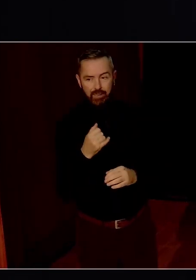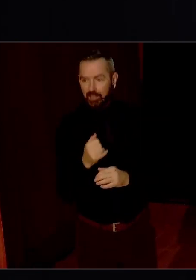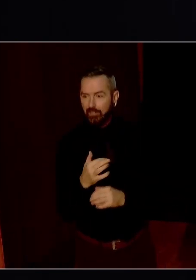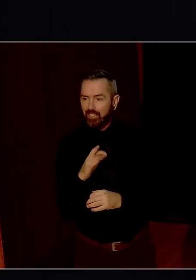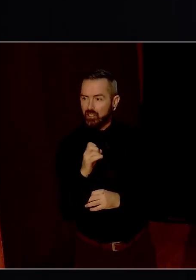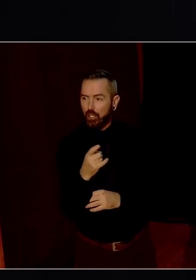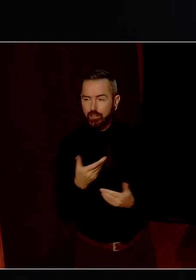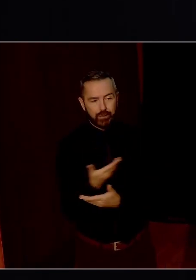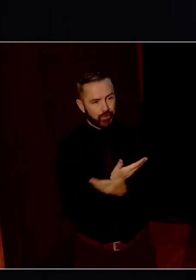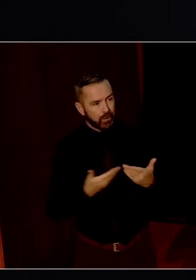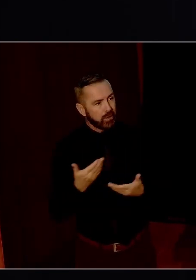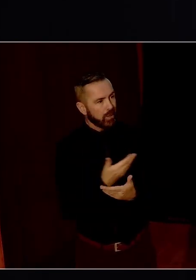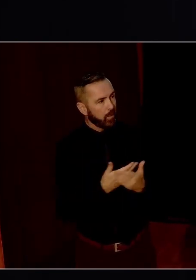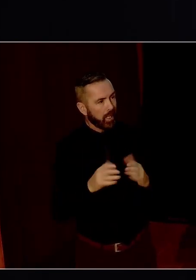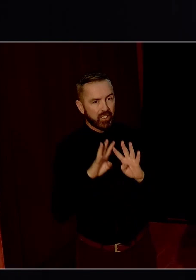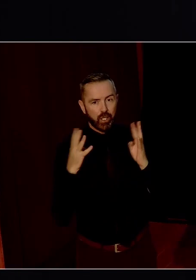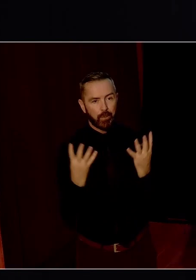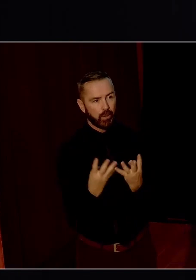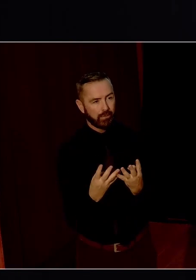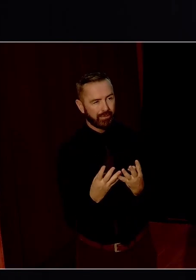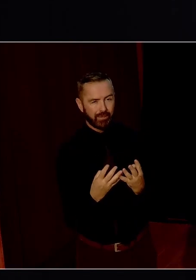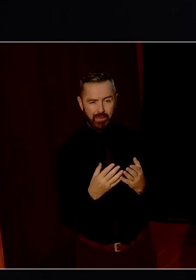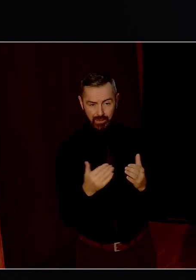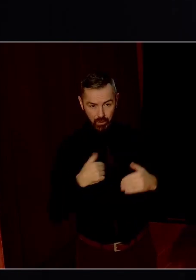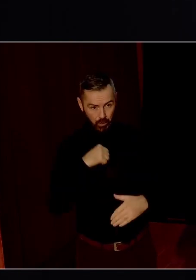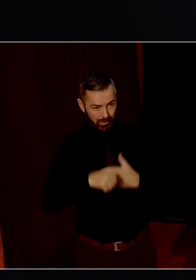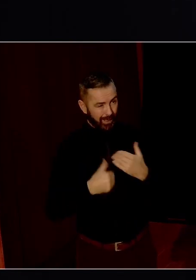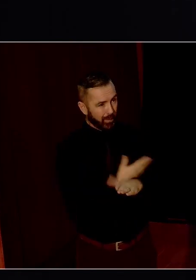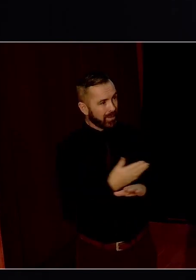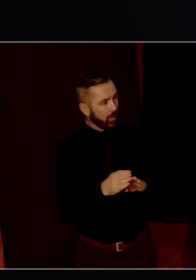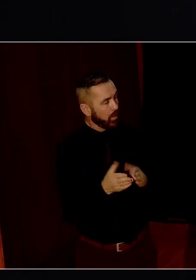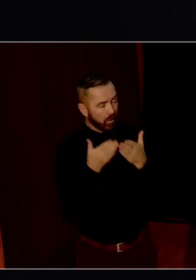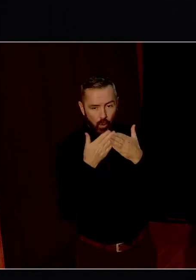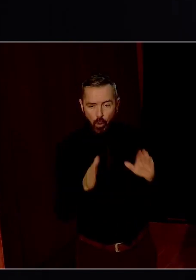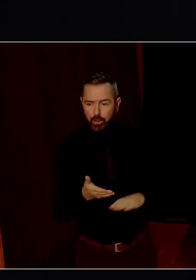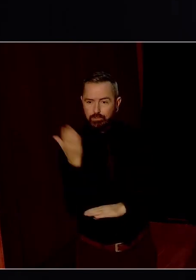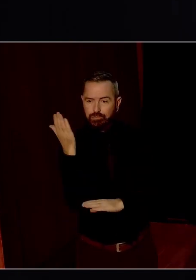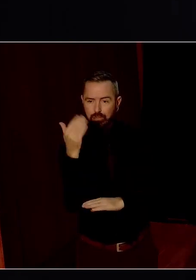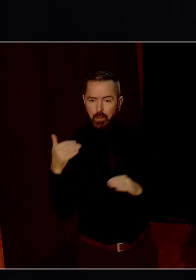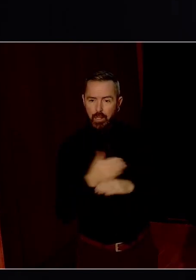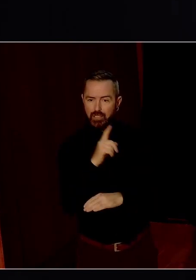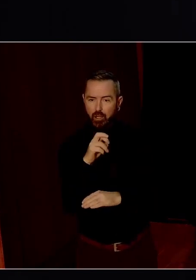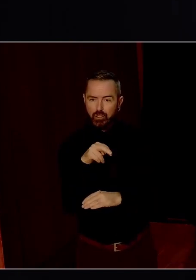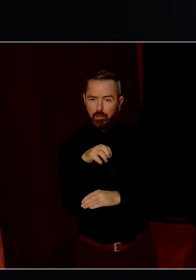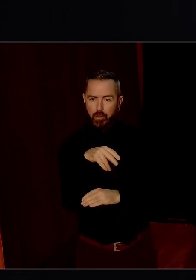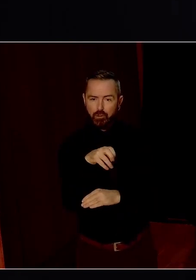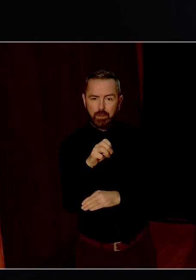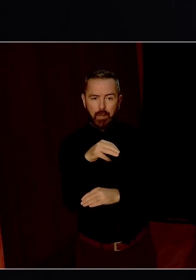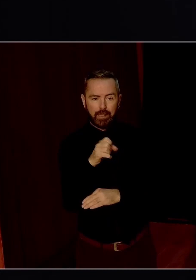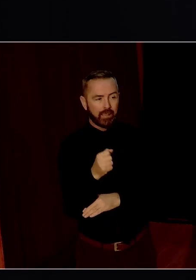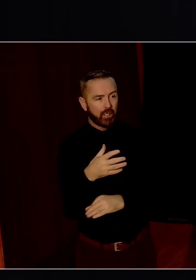Fitzgerald Debating Chamber. The order of business today is we're going to commence with an opening address by Dr. Maurice Manning, the chair of the